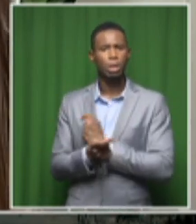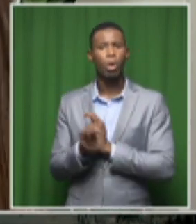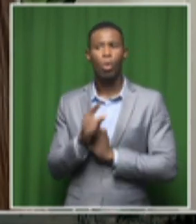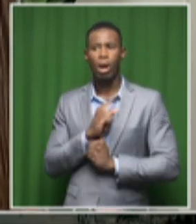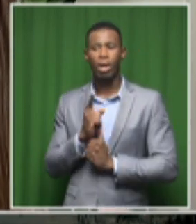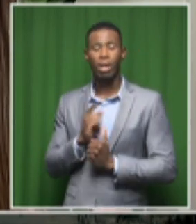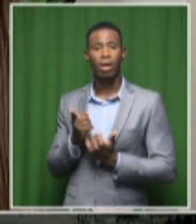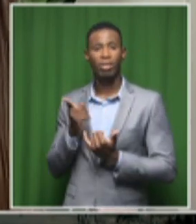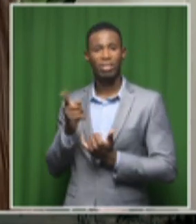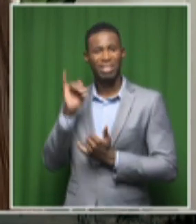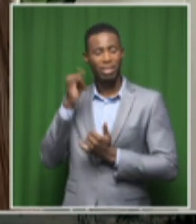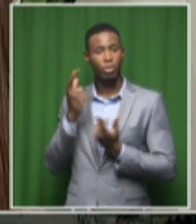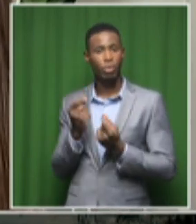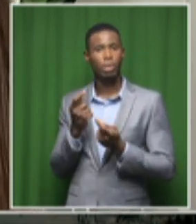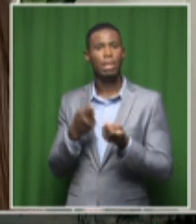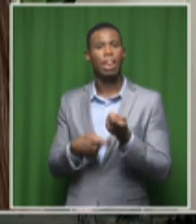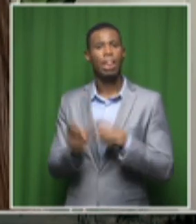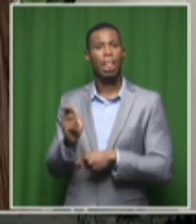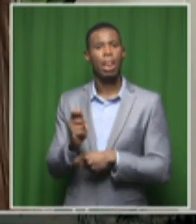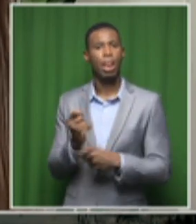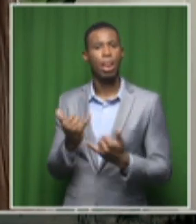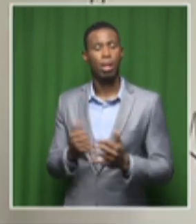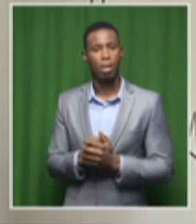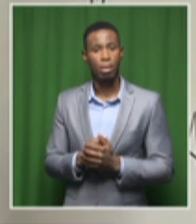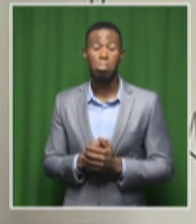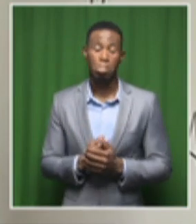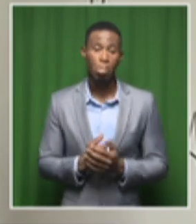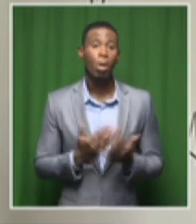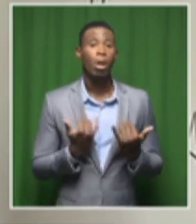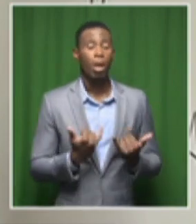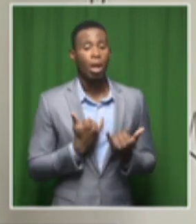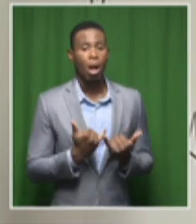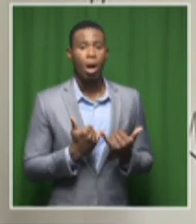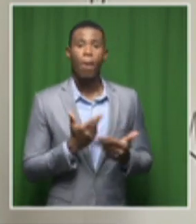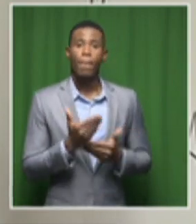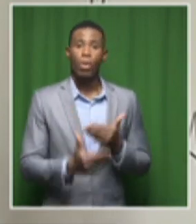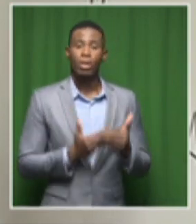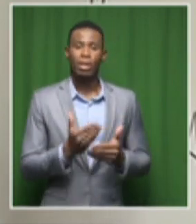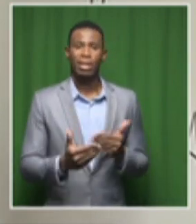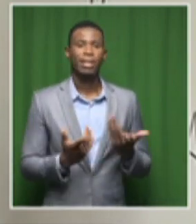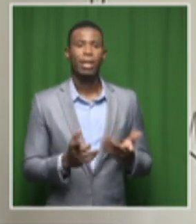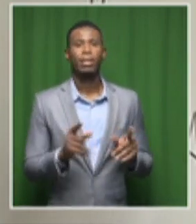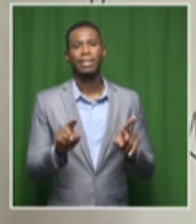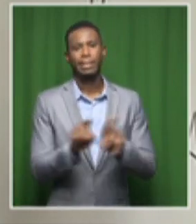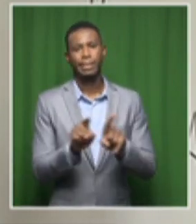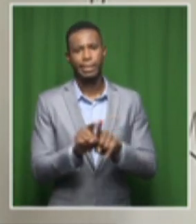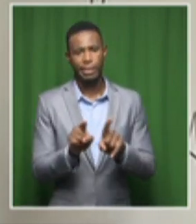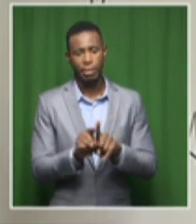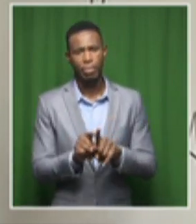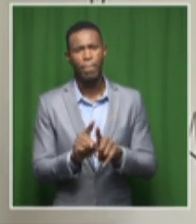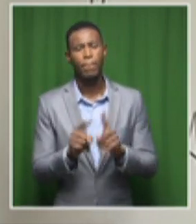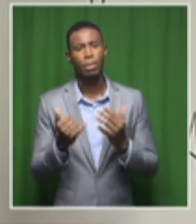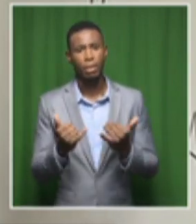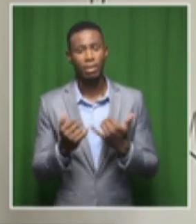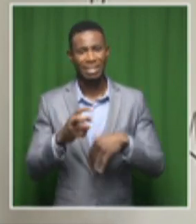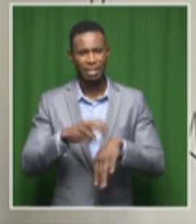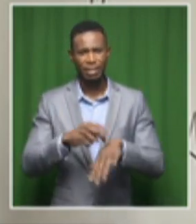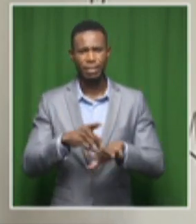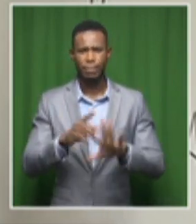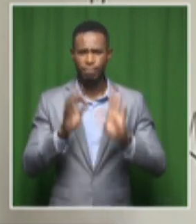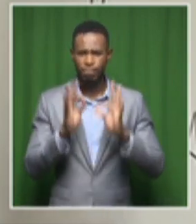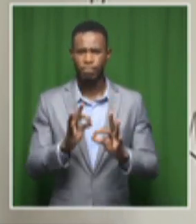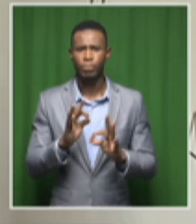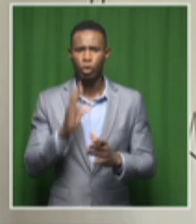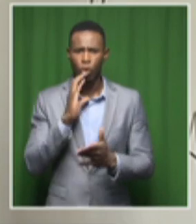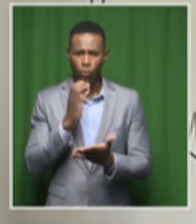So basically the process is more or less the same, okay. But now you just need to be the authentic actual person. Whereas